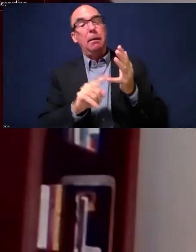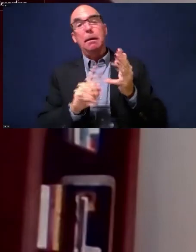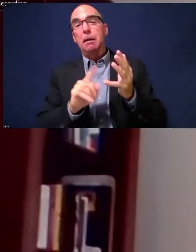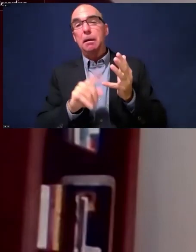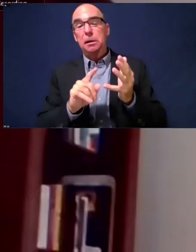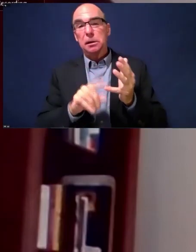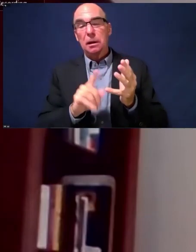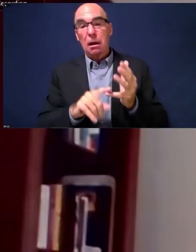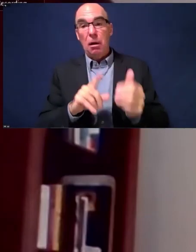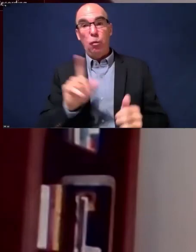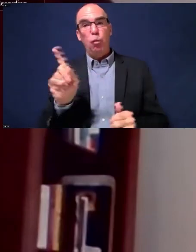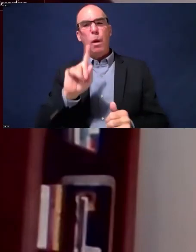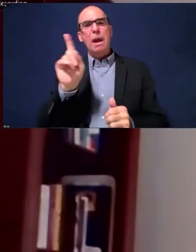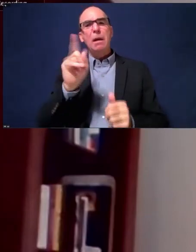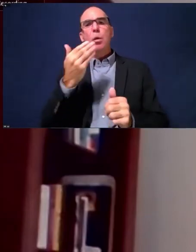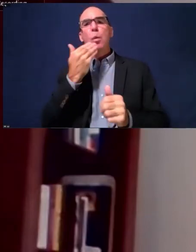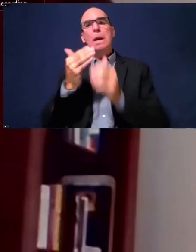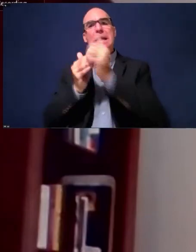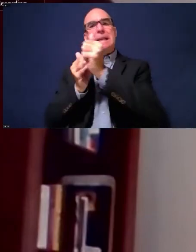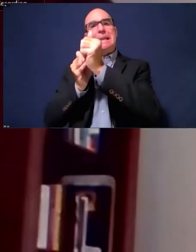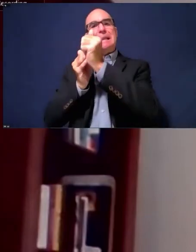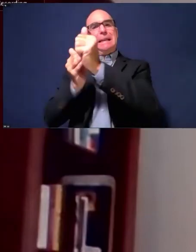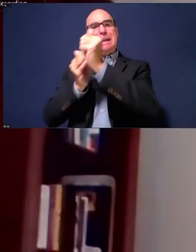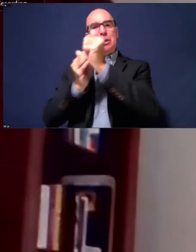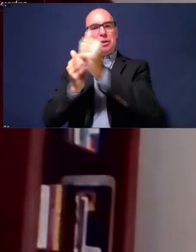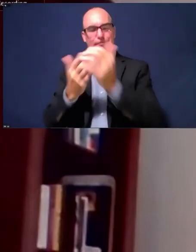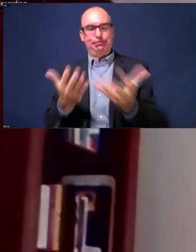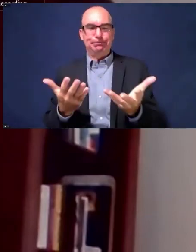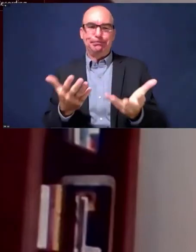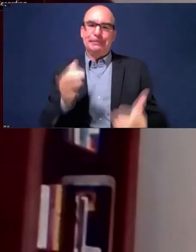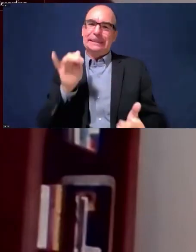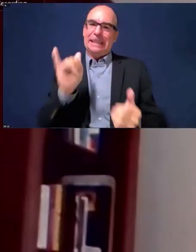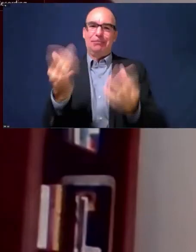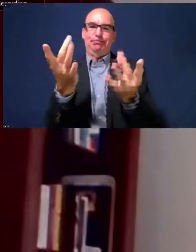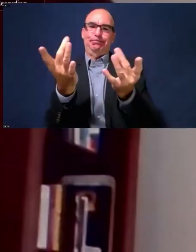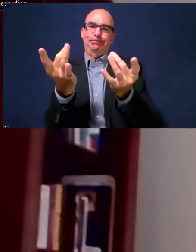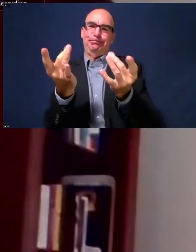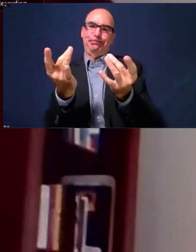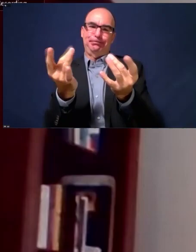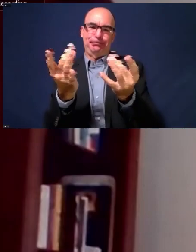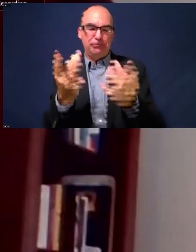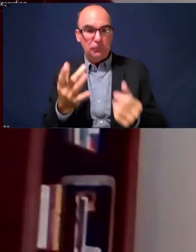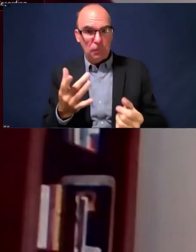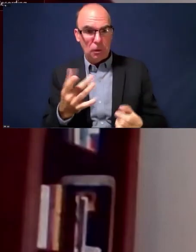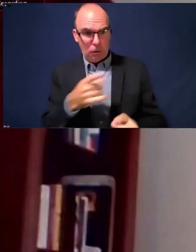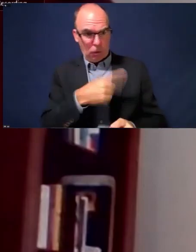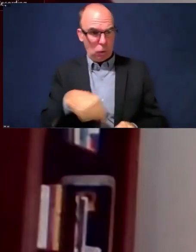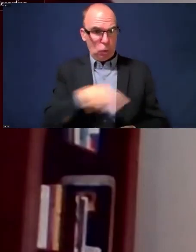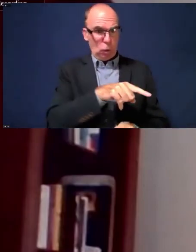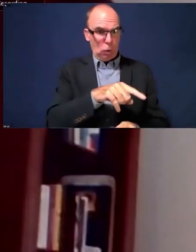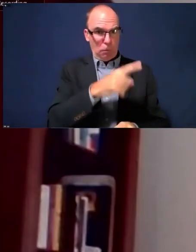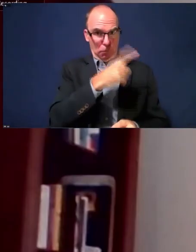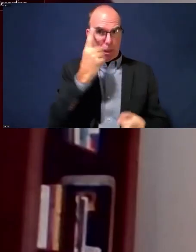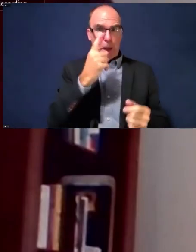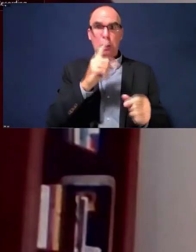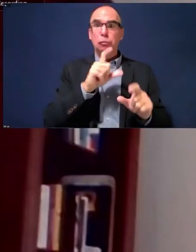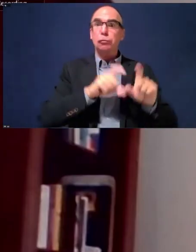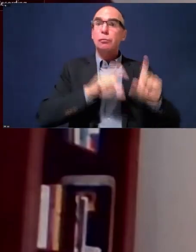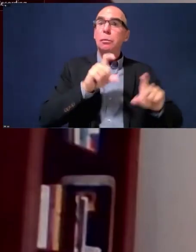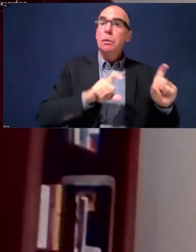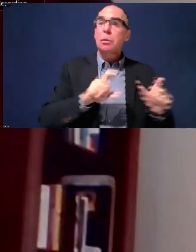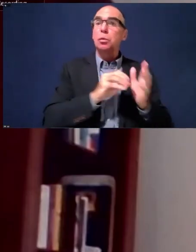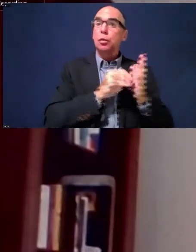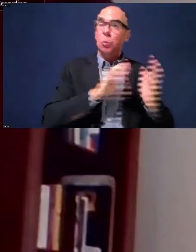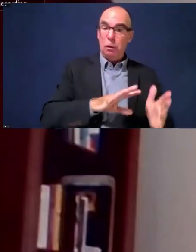this really is at the confluence of the personal and the structural. Black students do not get the opportunities to engage in student leadership, particularly at